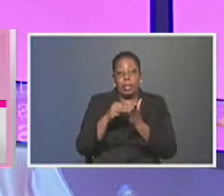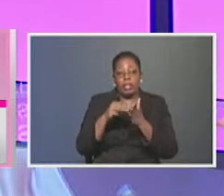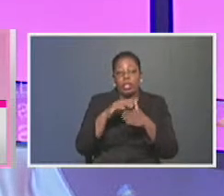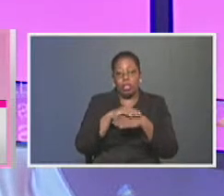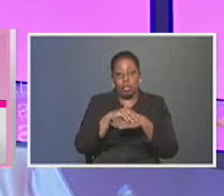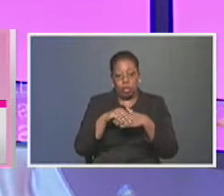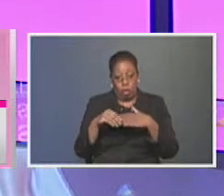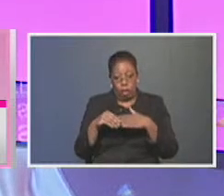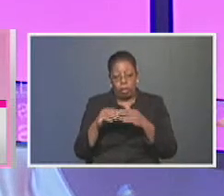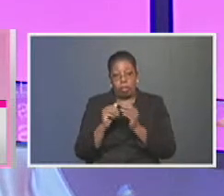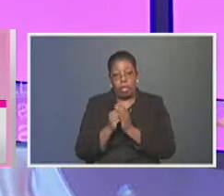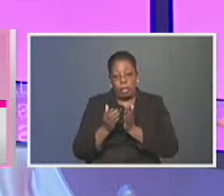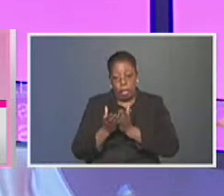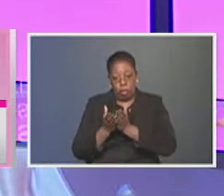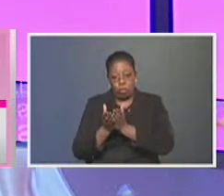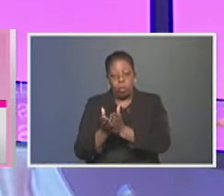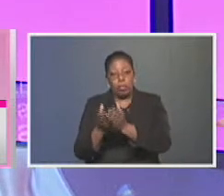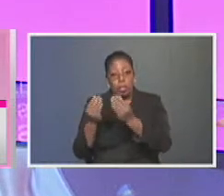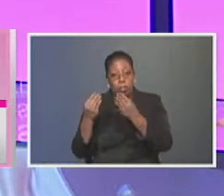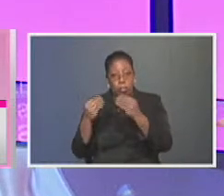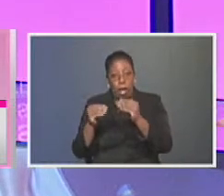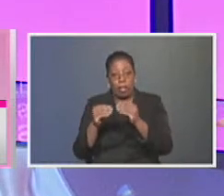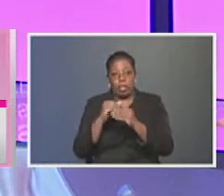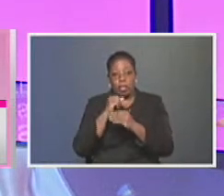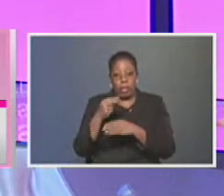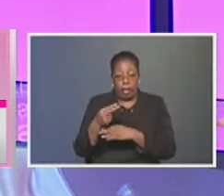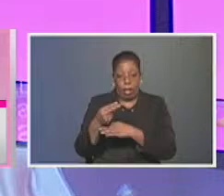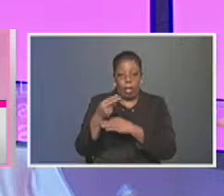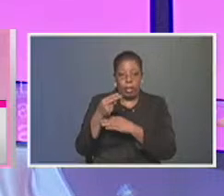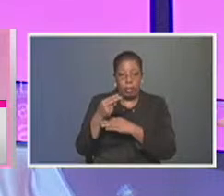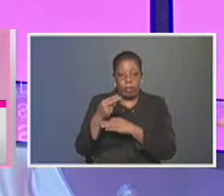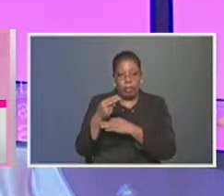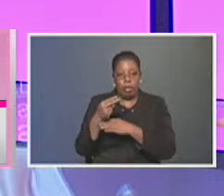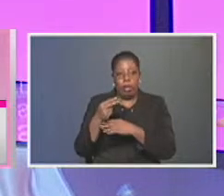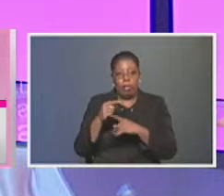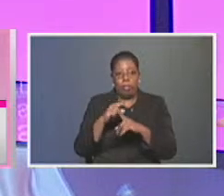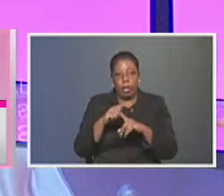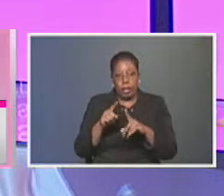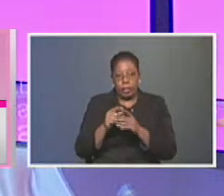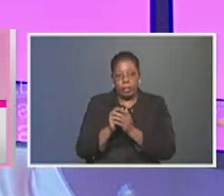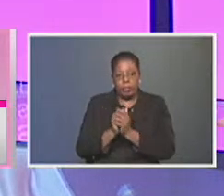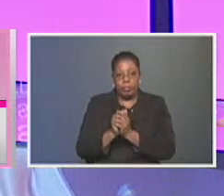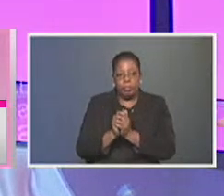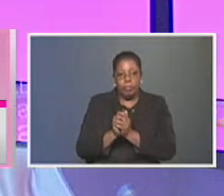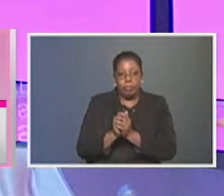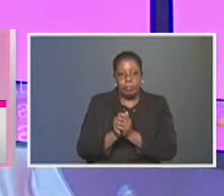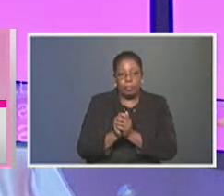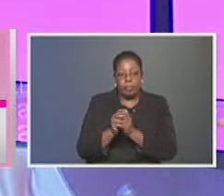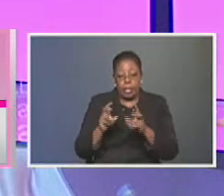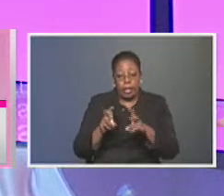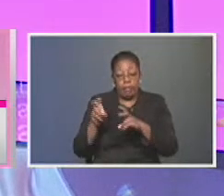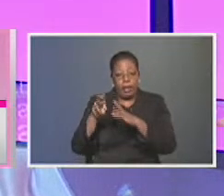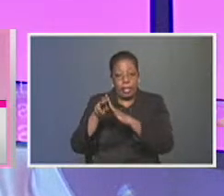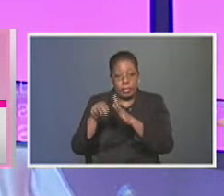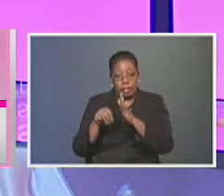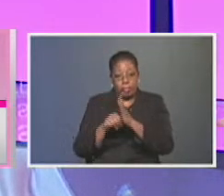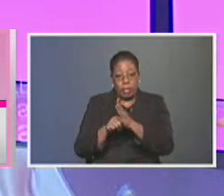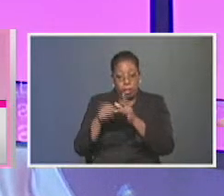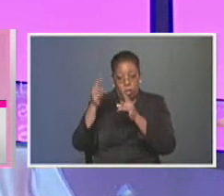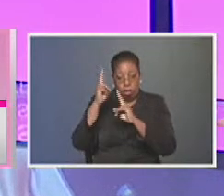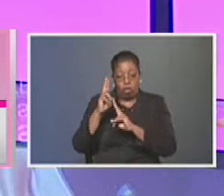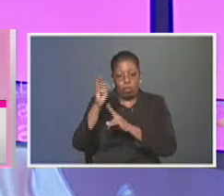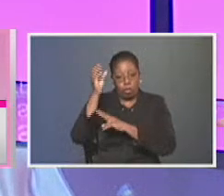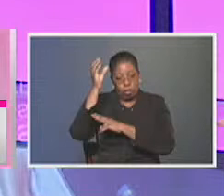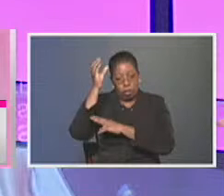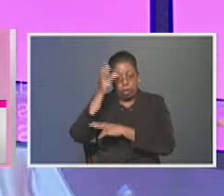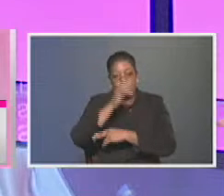submissions. The cruise and charter market then, not only high-end, but recession-proof. Tourism, Investments and Aviation Minister, the Honorable Chester